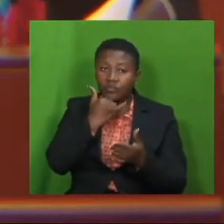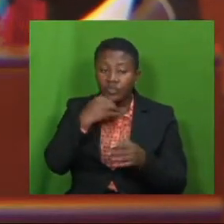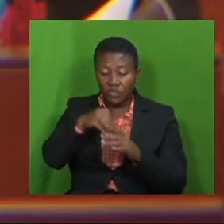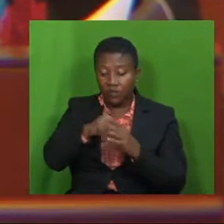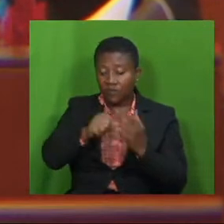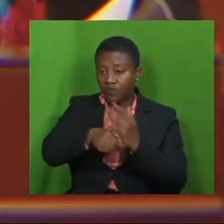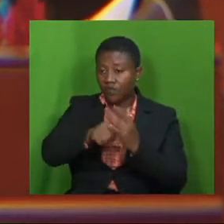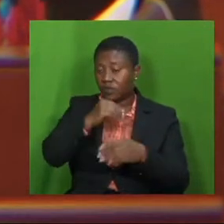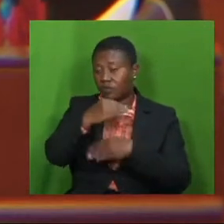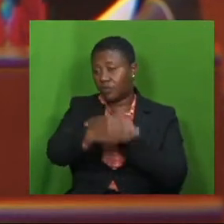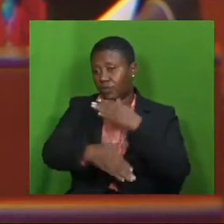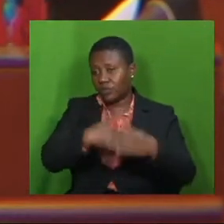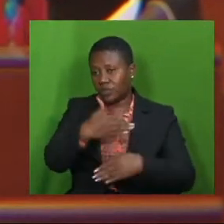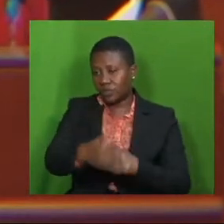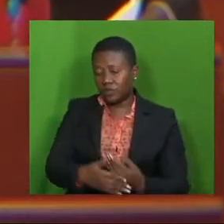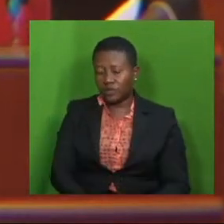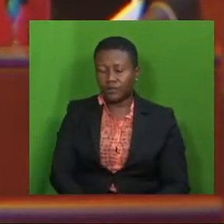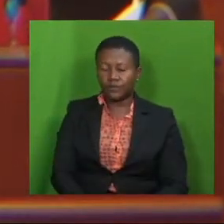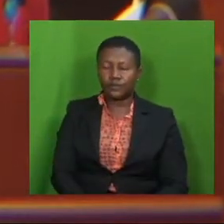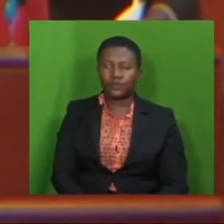reports.